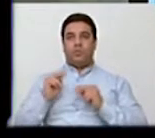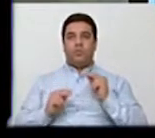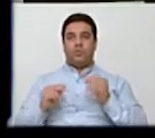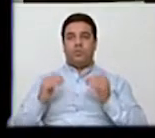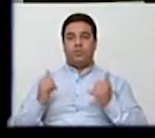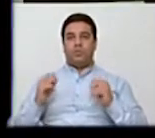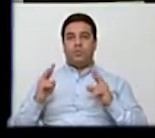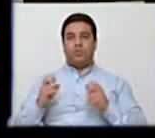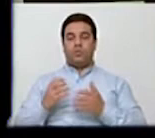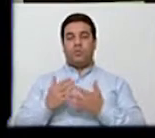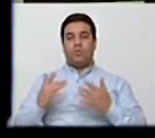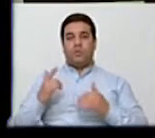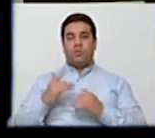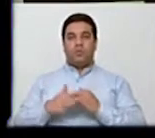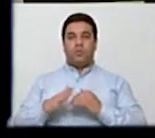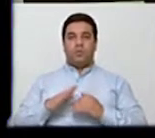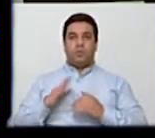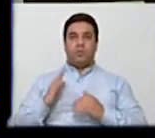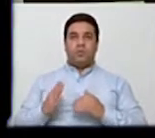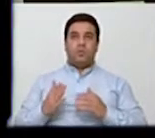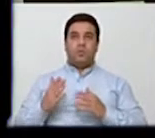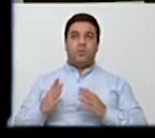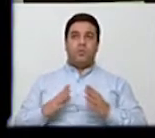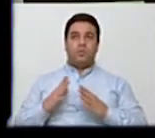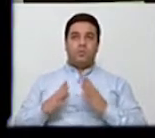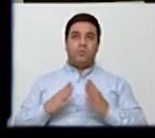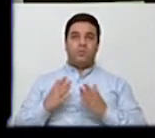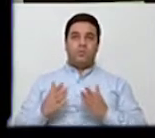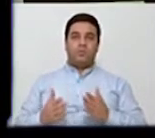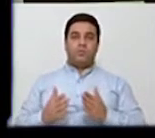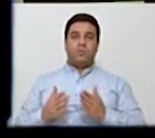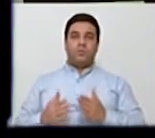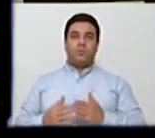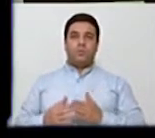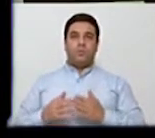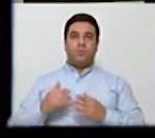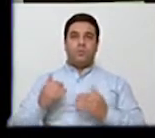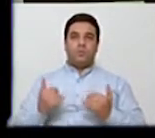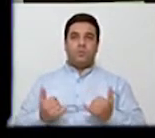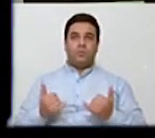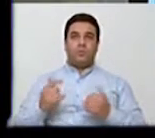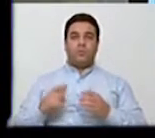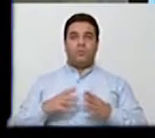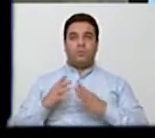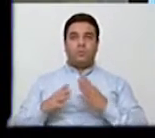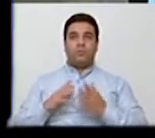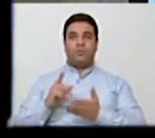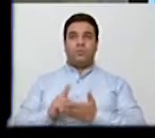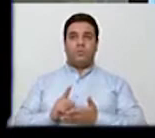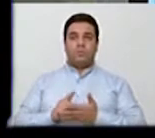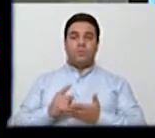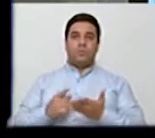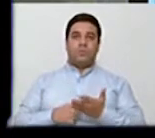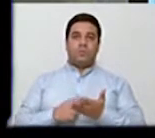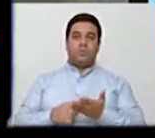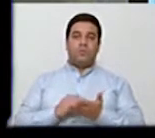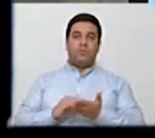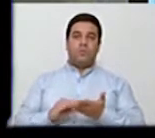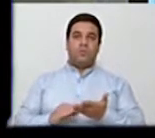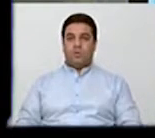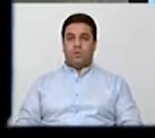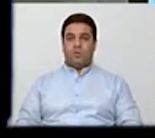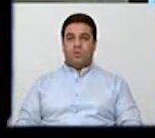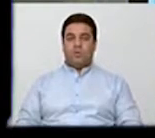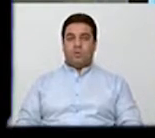o'quvchilar, bugungi mavzu sizlarga o'tilgan masala, mashqlar tushunarli bo'lgan bo'lsa, quyidagi mashqlarni masallarni daftaringizga yozib